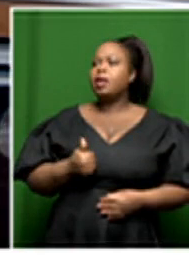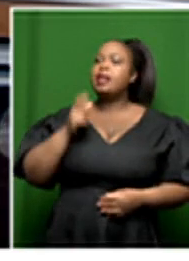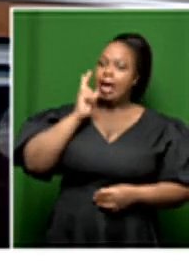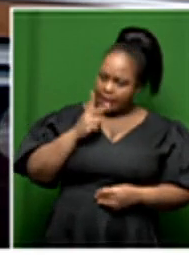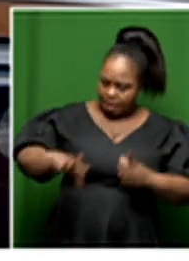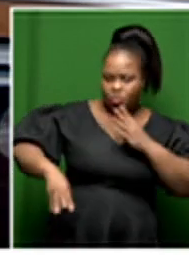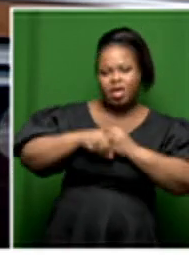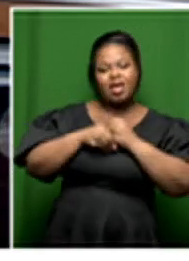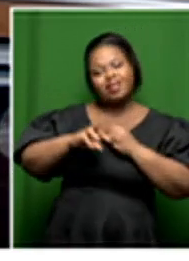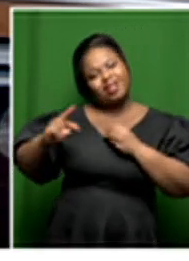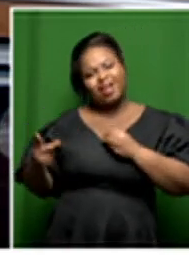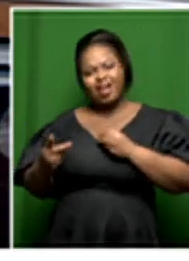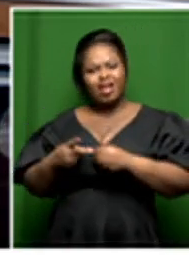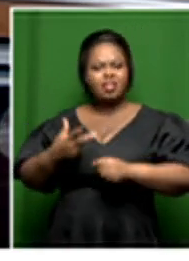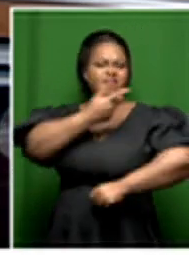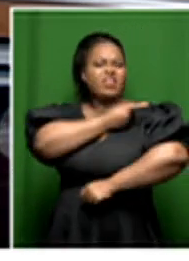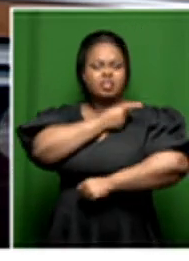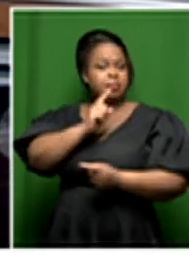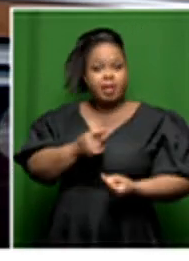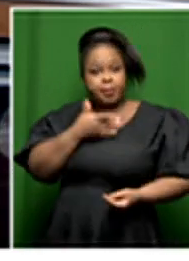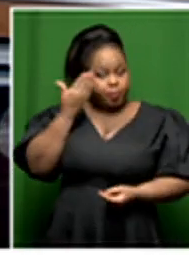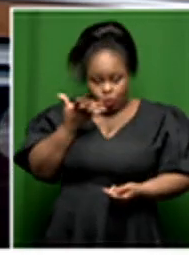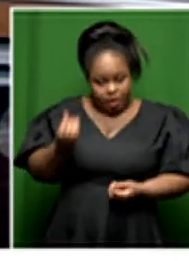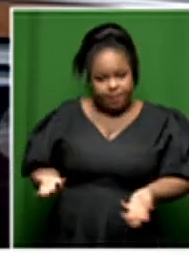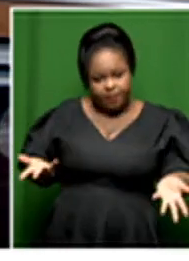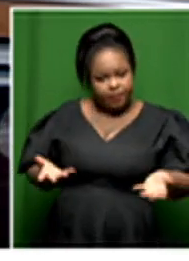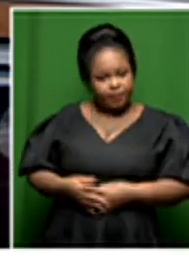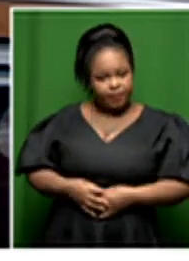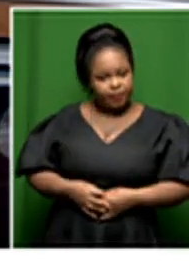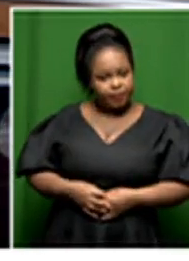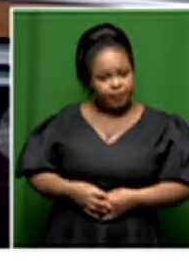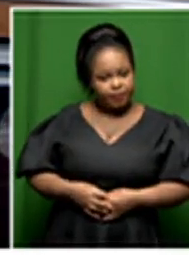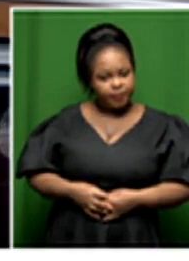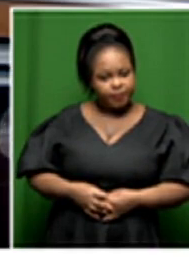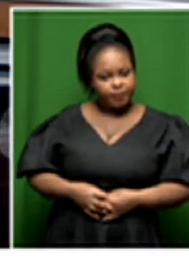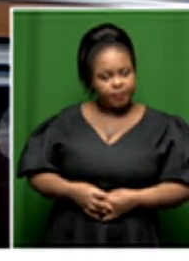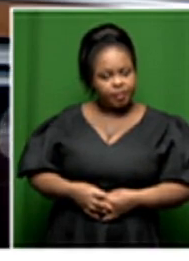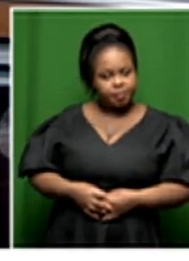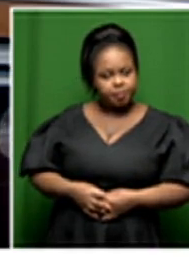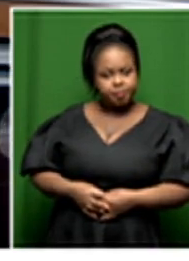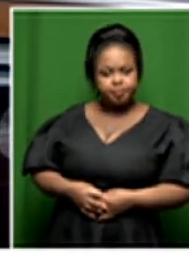for another vaccine, which we don't even have another vaccine to give.